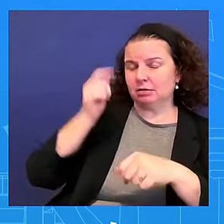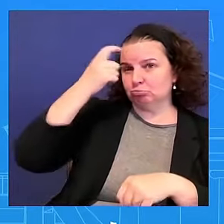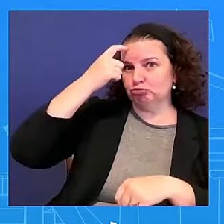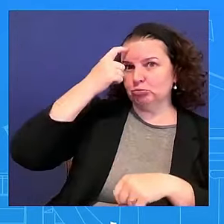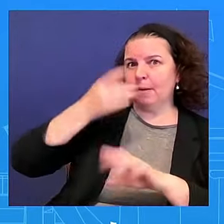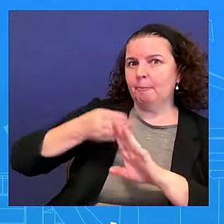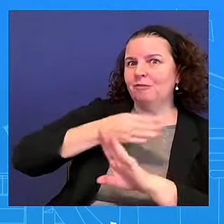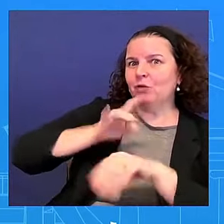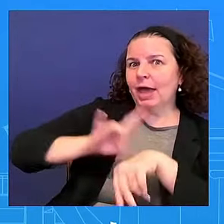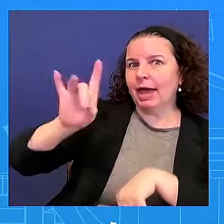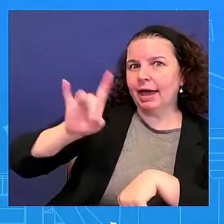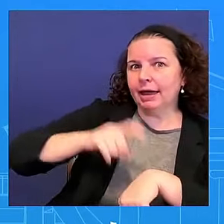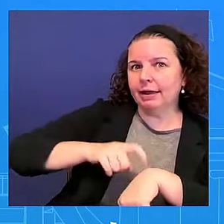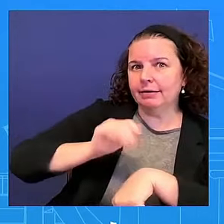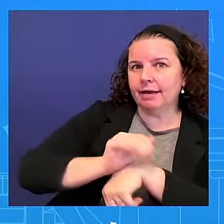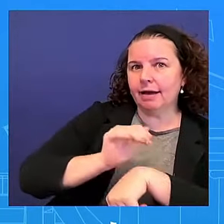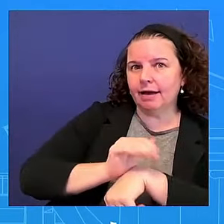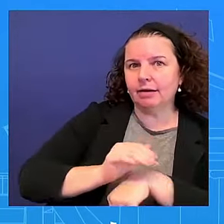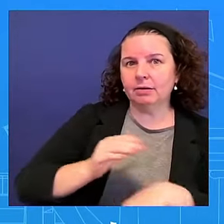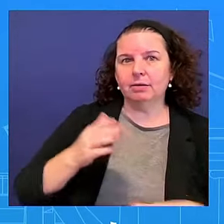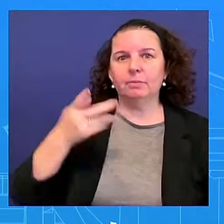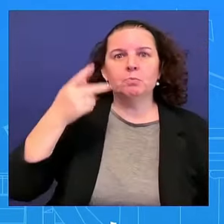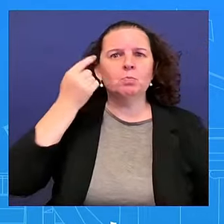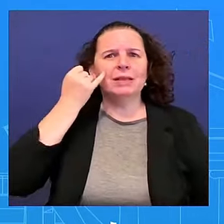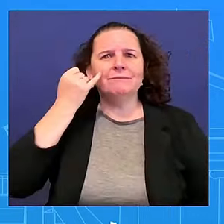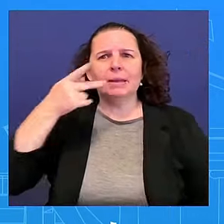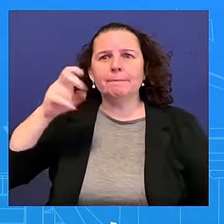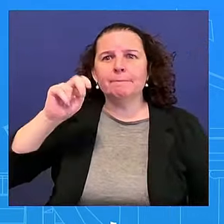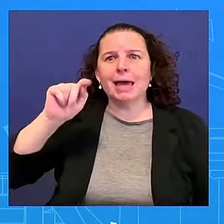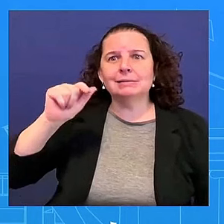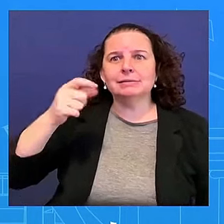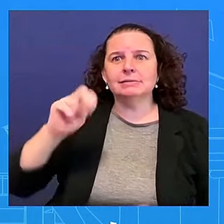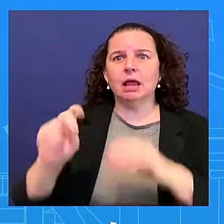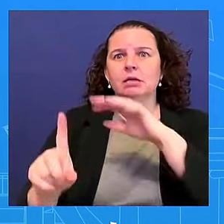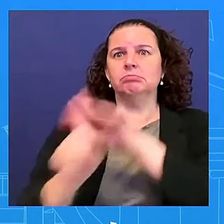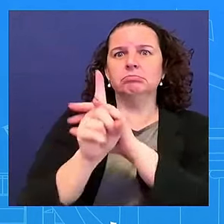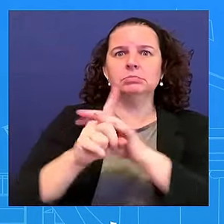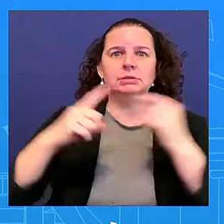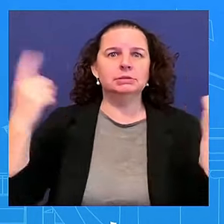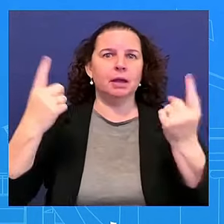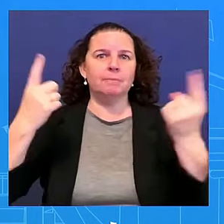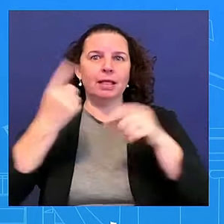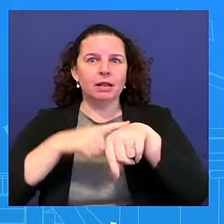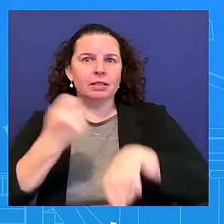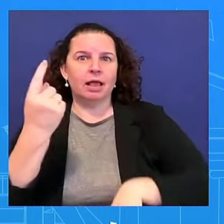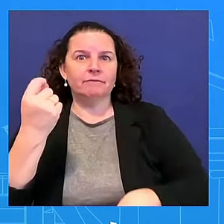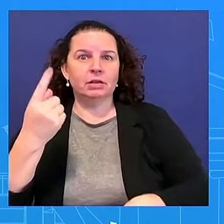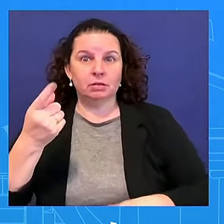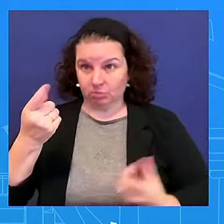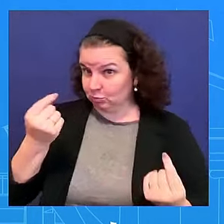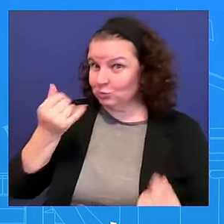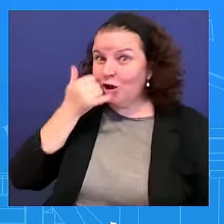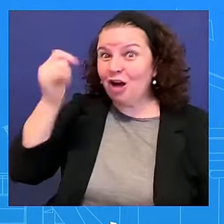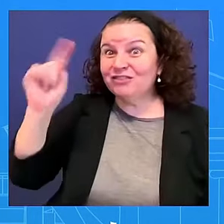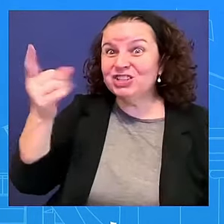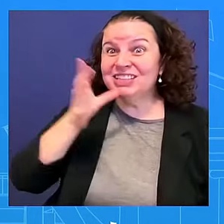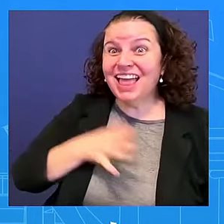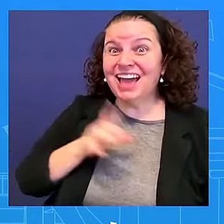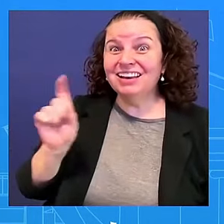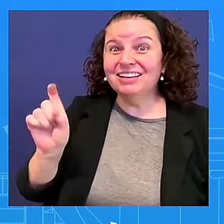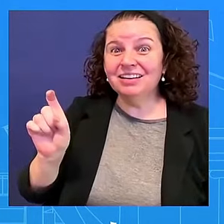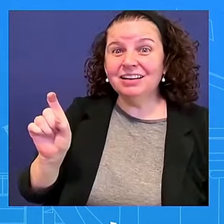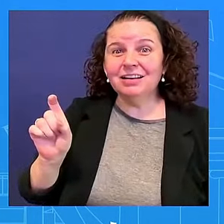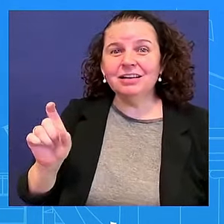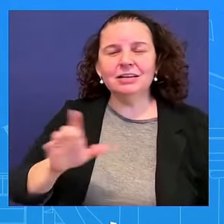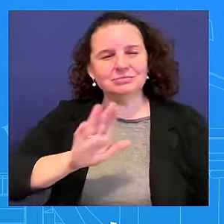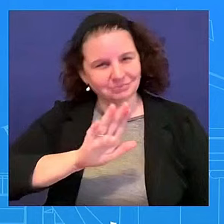11 p.m. Who do you call? The First Lady? He has a team that lets him know of any news that